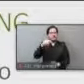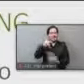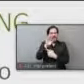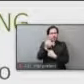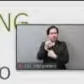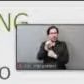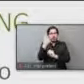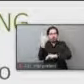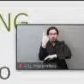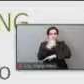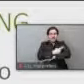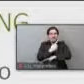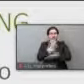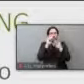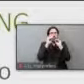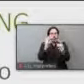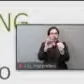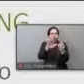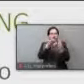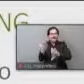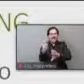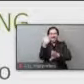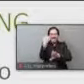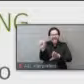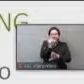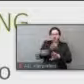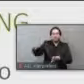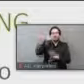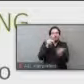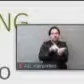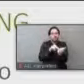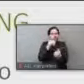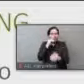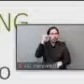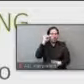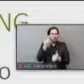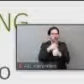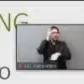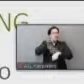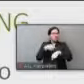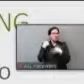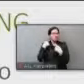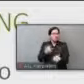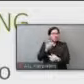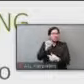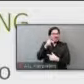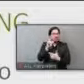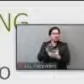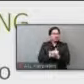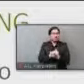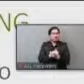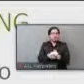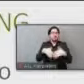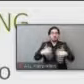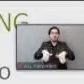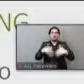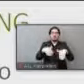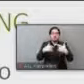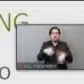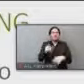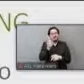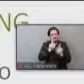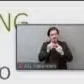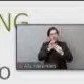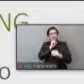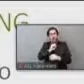death in a nursing home. So I'm really excited. I'm a geriatrician. I always say these folks, these people over 75 are my people,